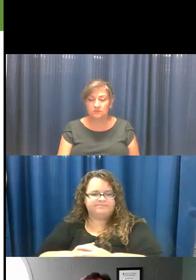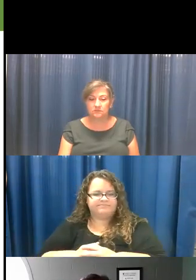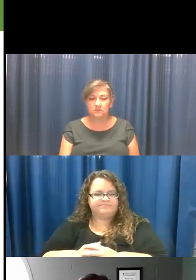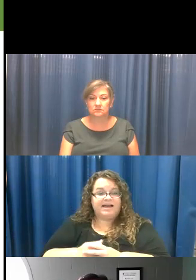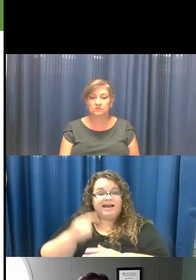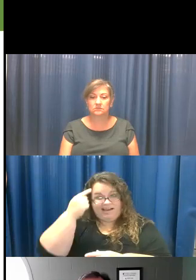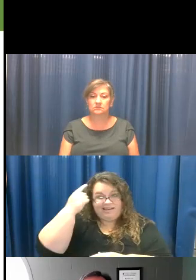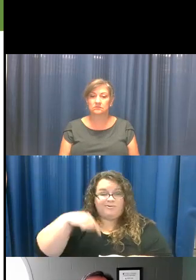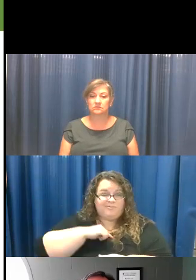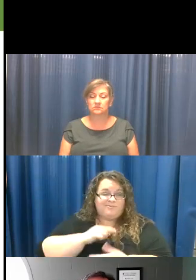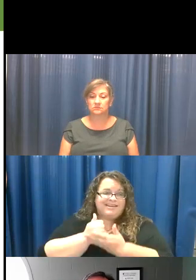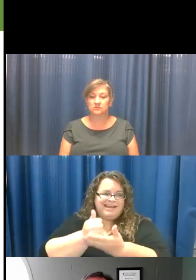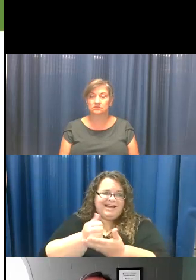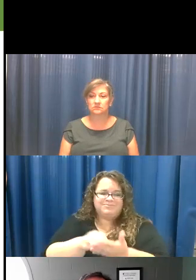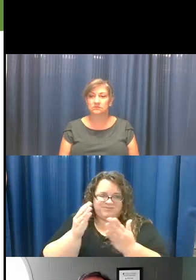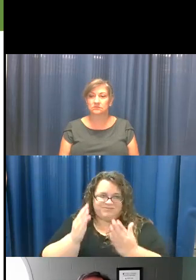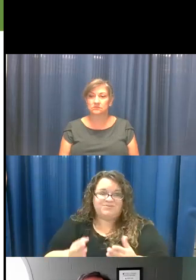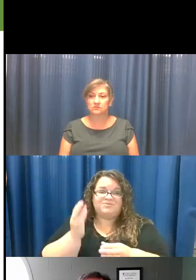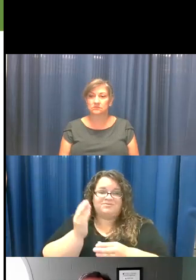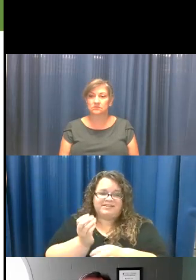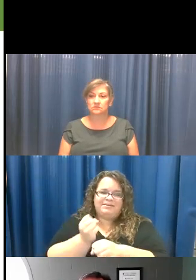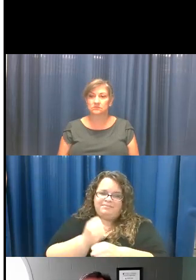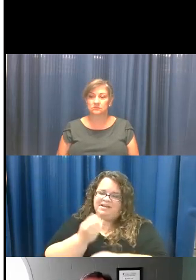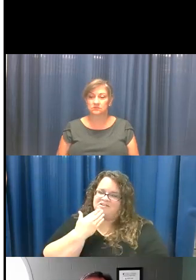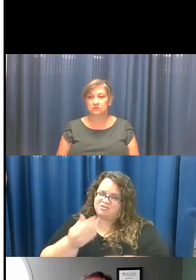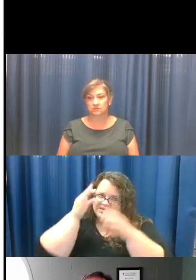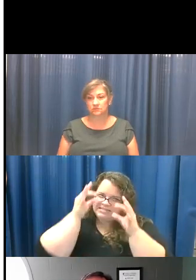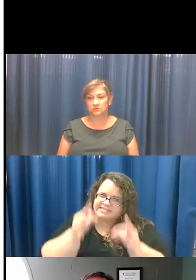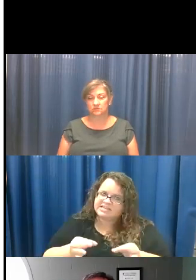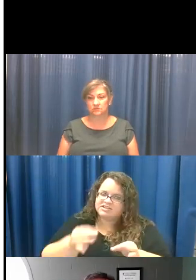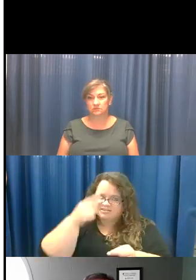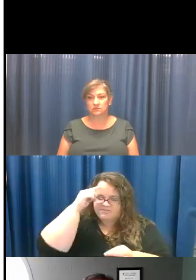choices about what their options are for future careers.